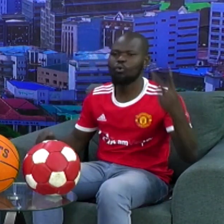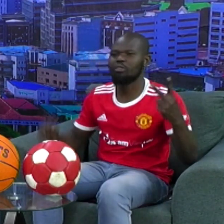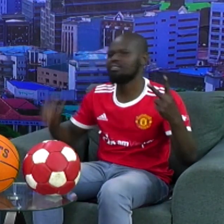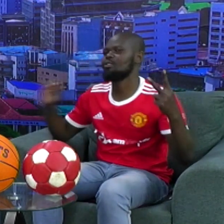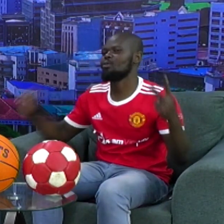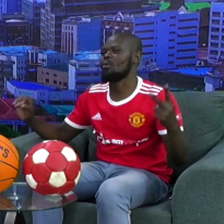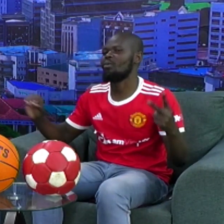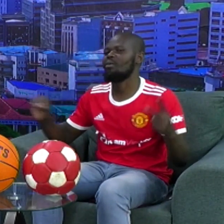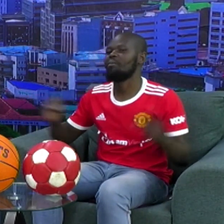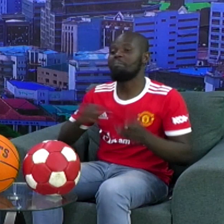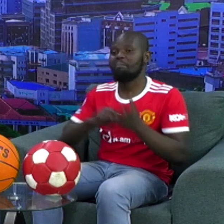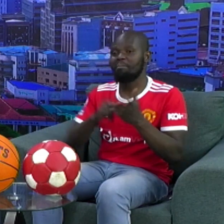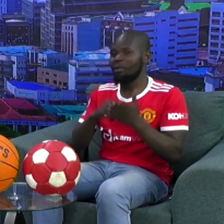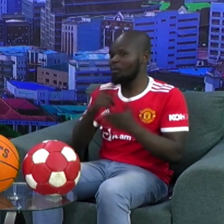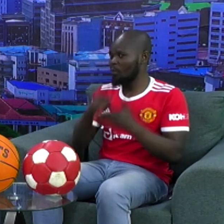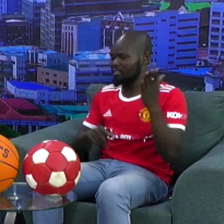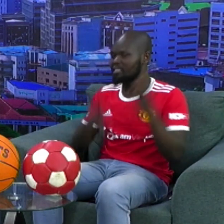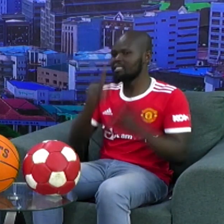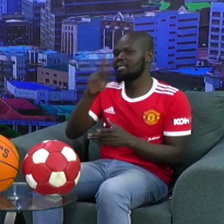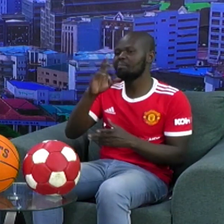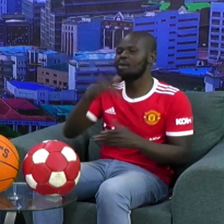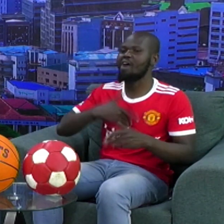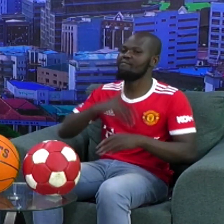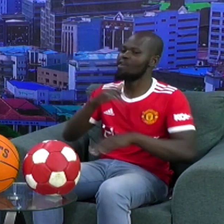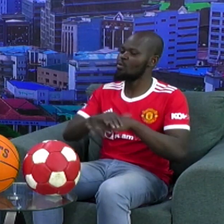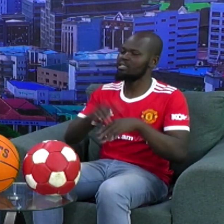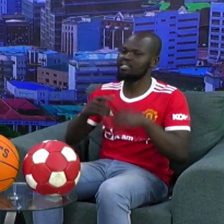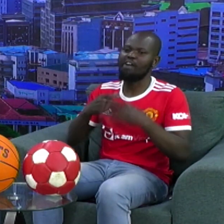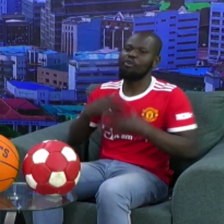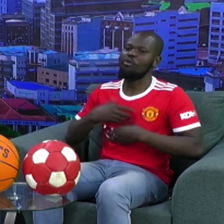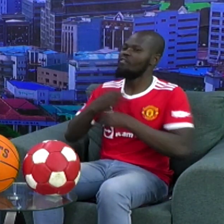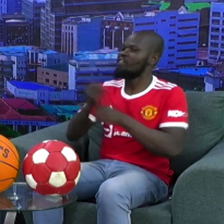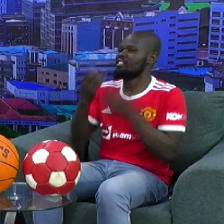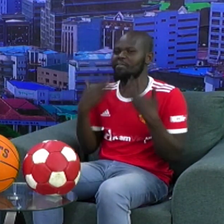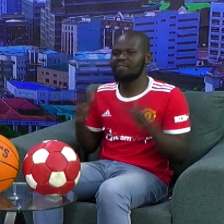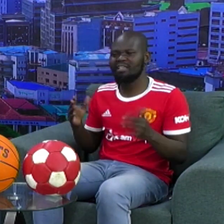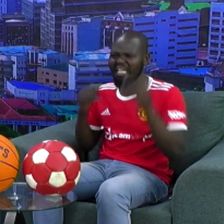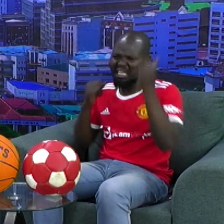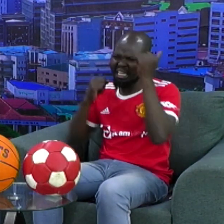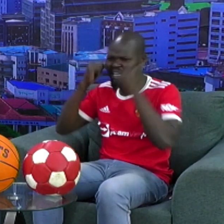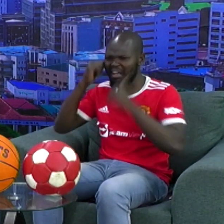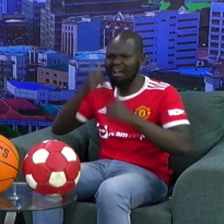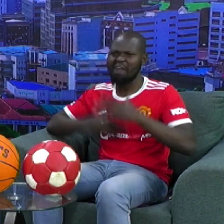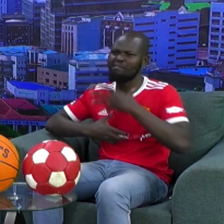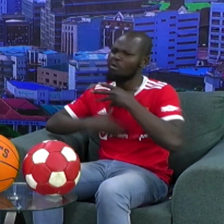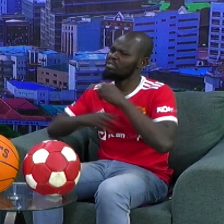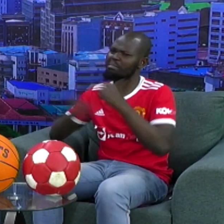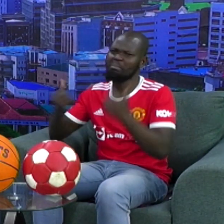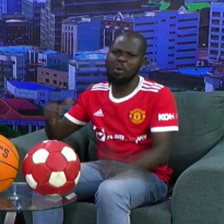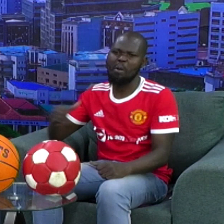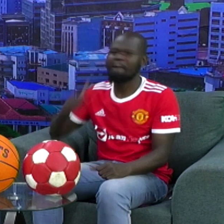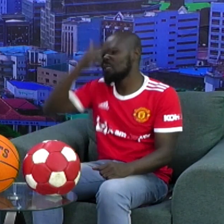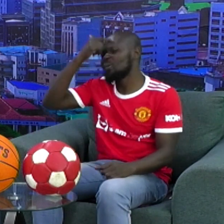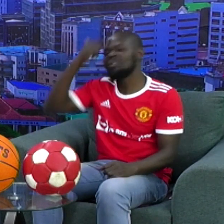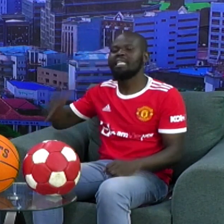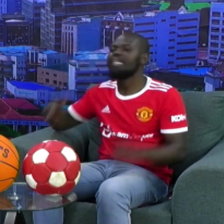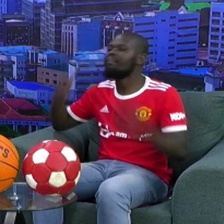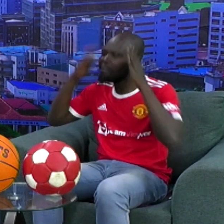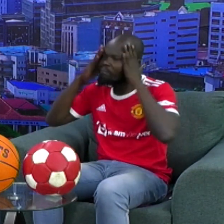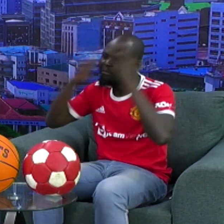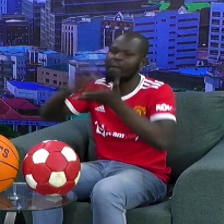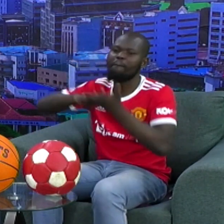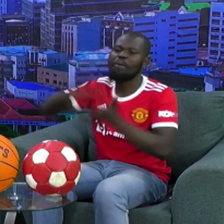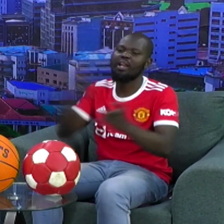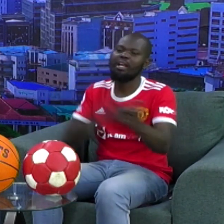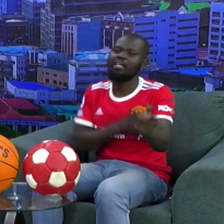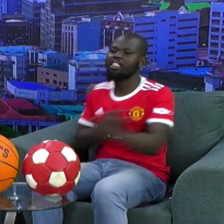KCB, it has to thrash this game. It has to thrash Ulinzi 2-0. The confidence is really good. Ulinzi, they are not